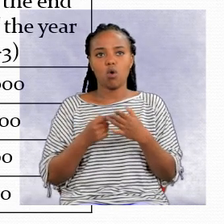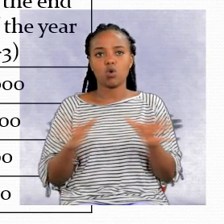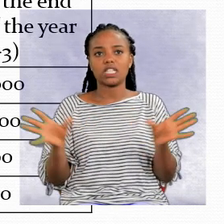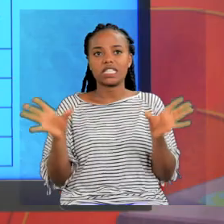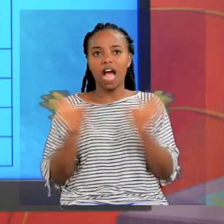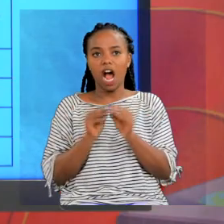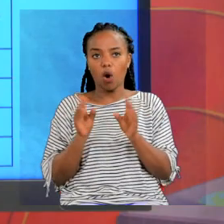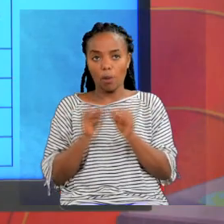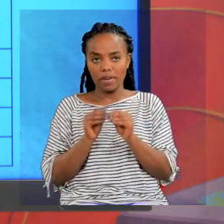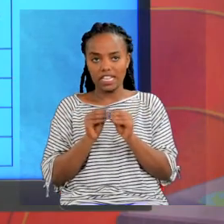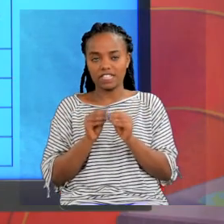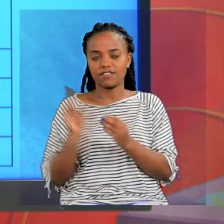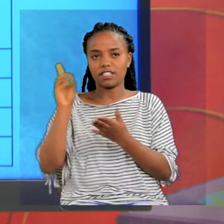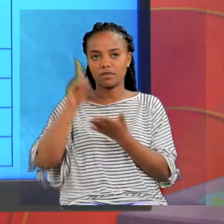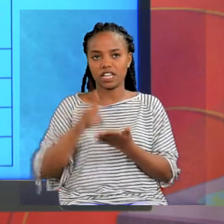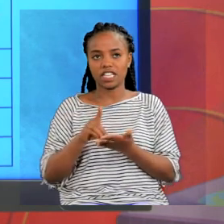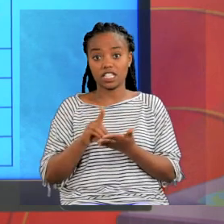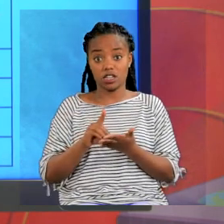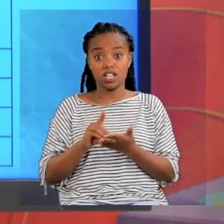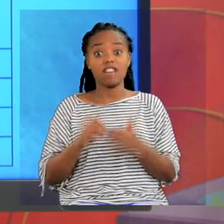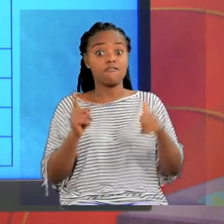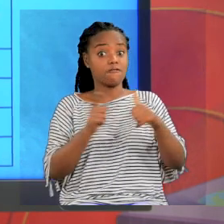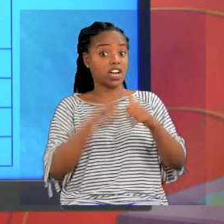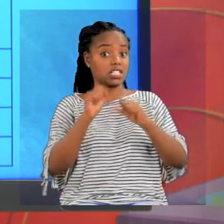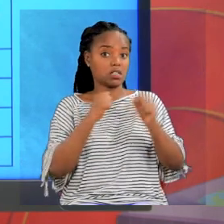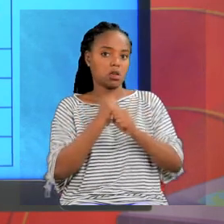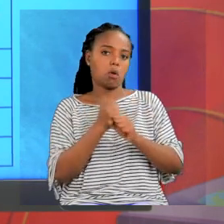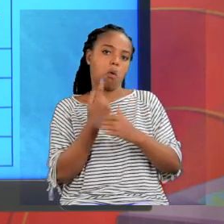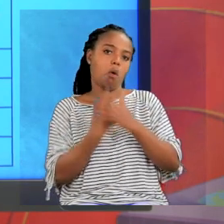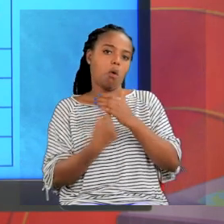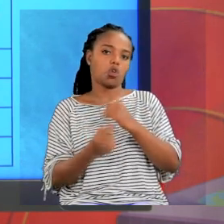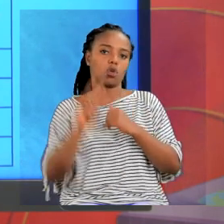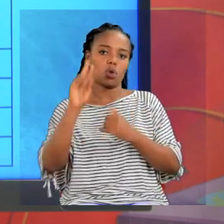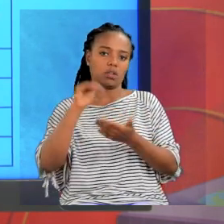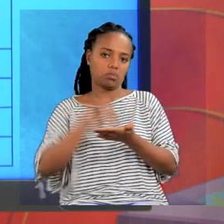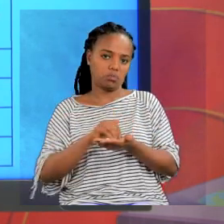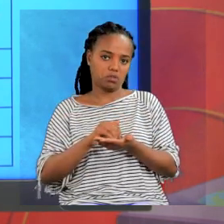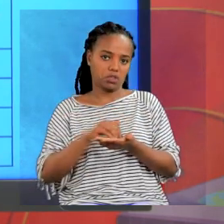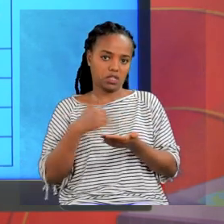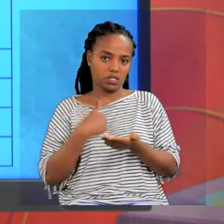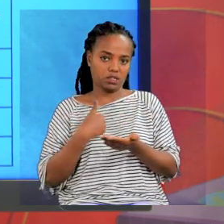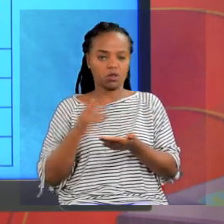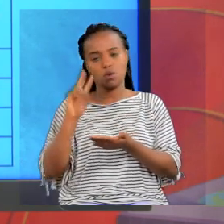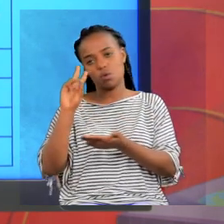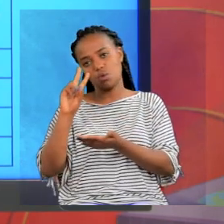accumulated depreciation here is only the first year's depreciation, you will have 2,000. And